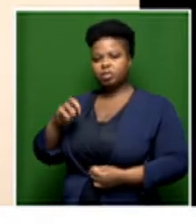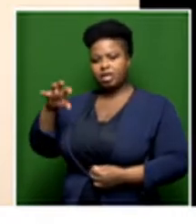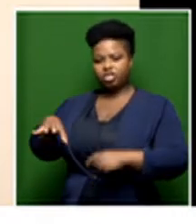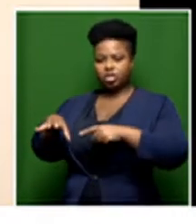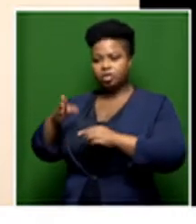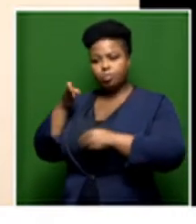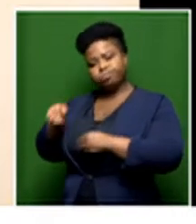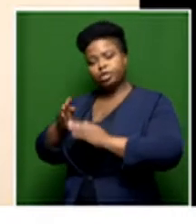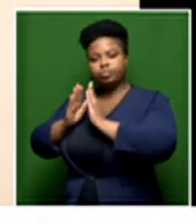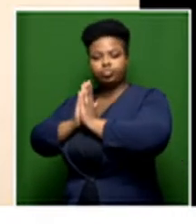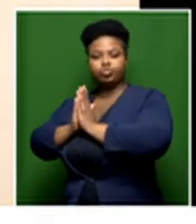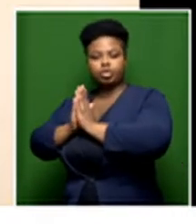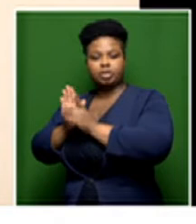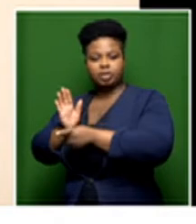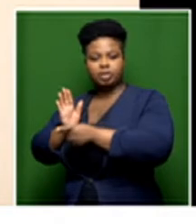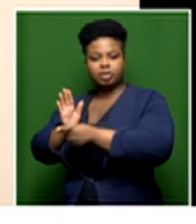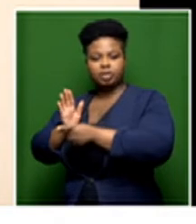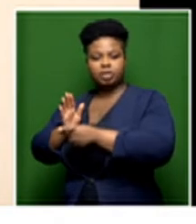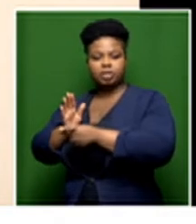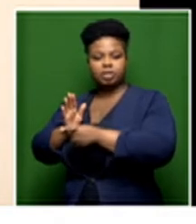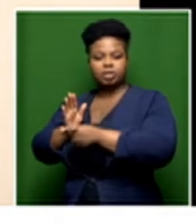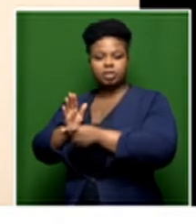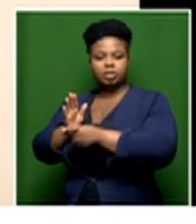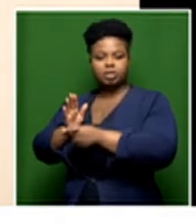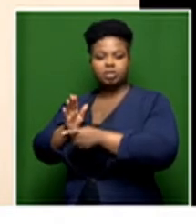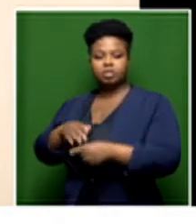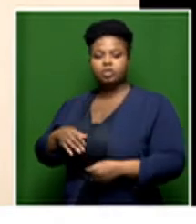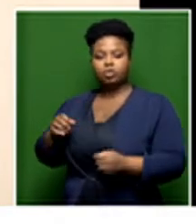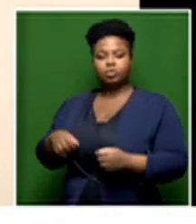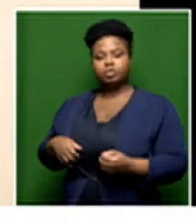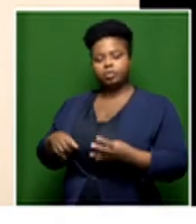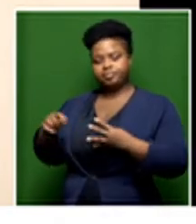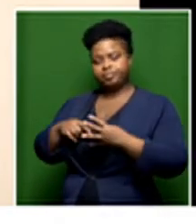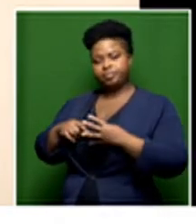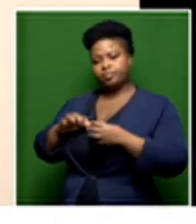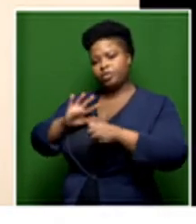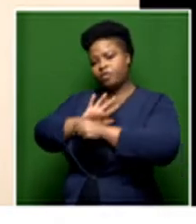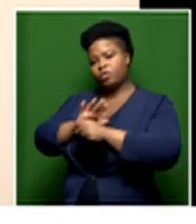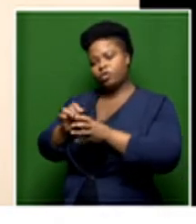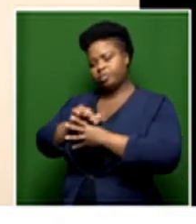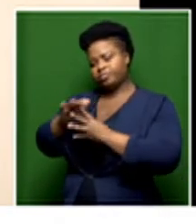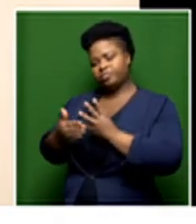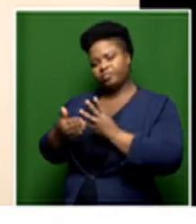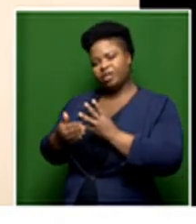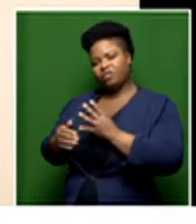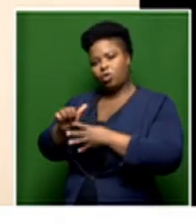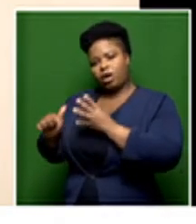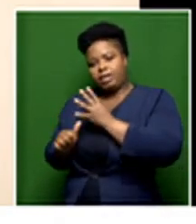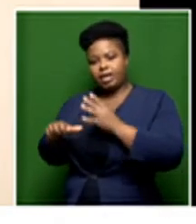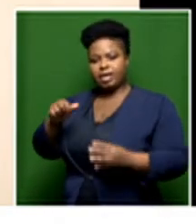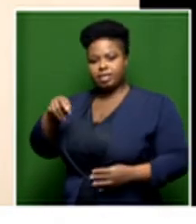the Congress, the SANAC Congress, which was the forerunner of the ANC, and